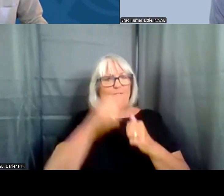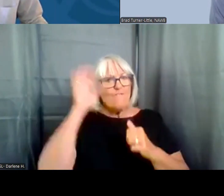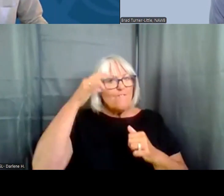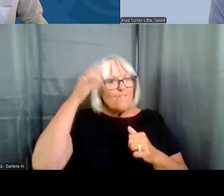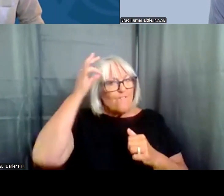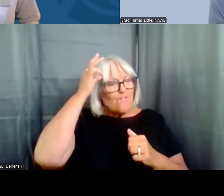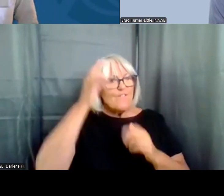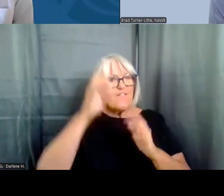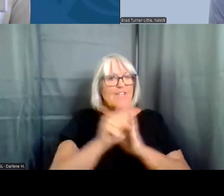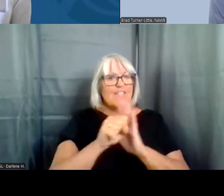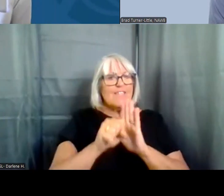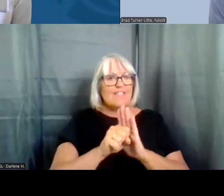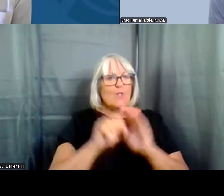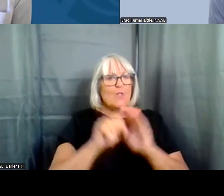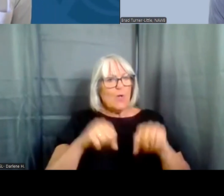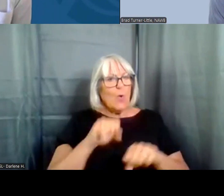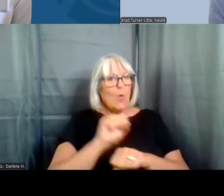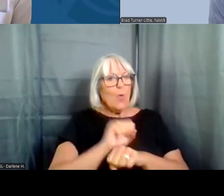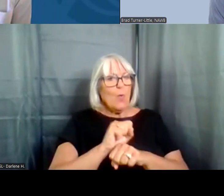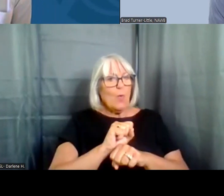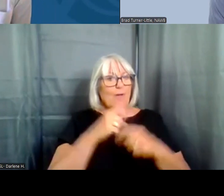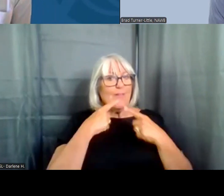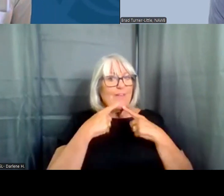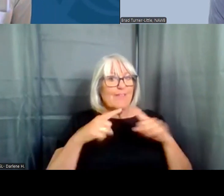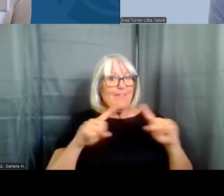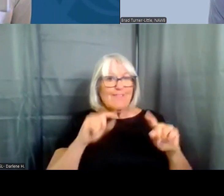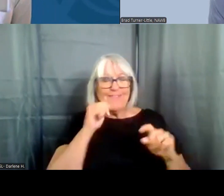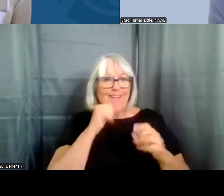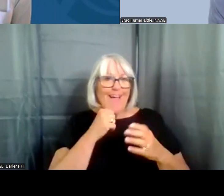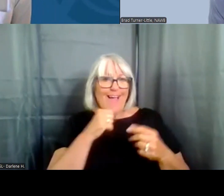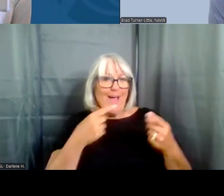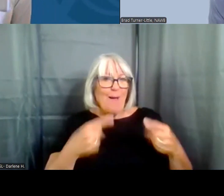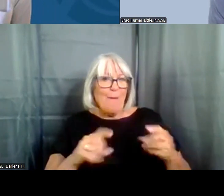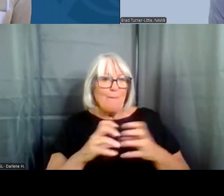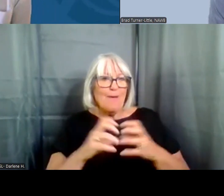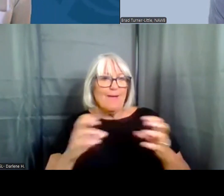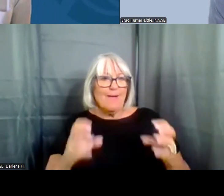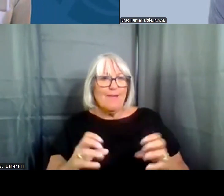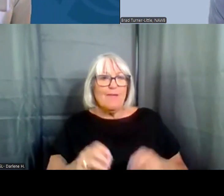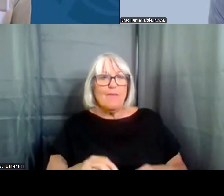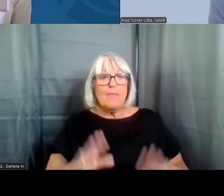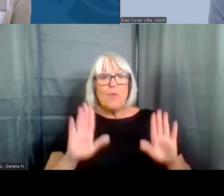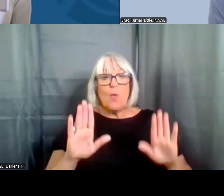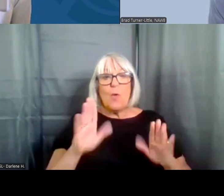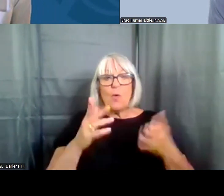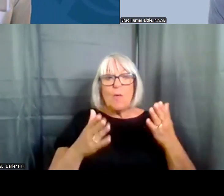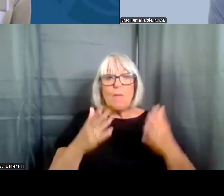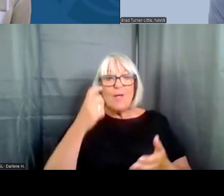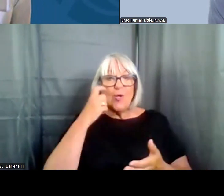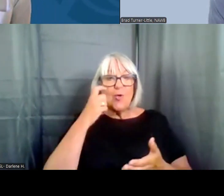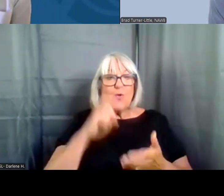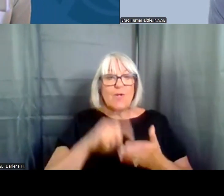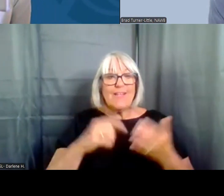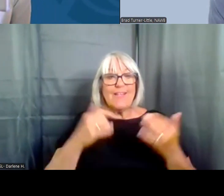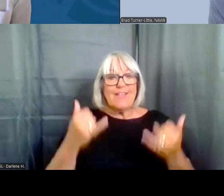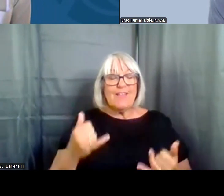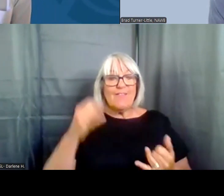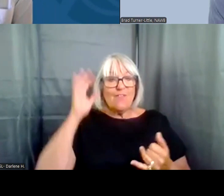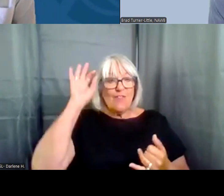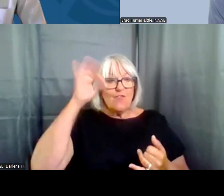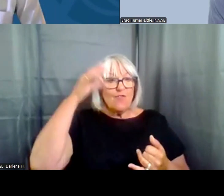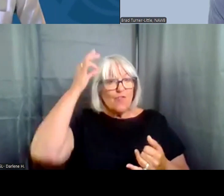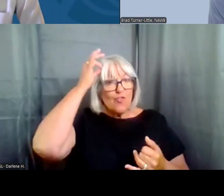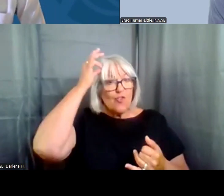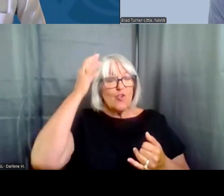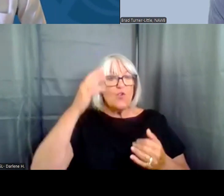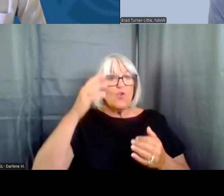last thing I would plug that may be of interest to you all is that there is a federal register notice right now around what we call